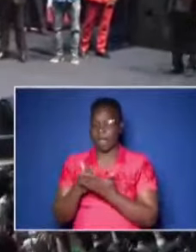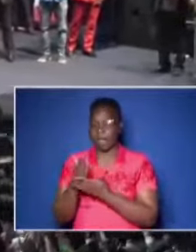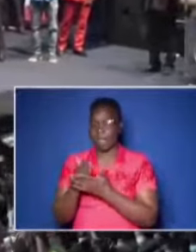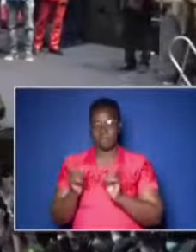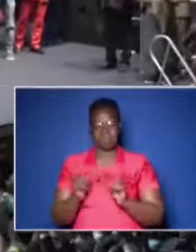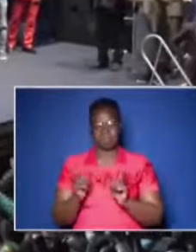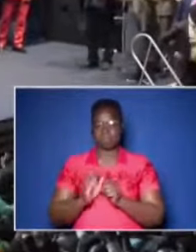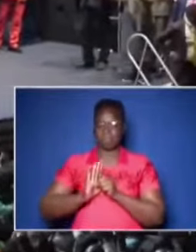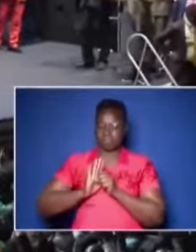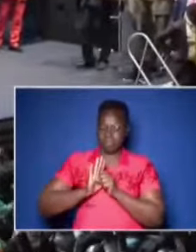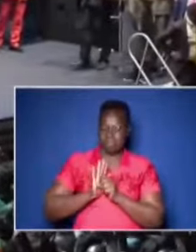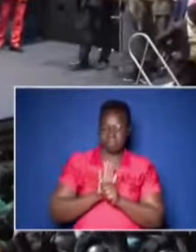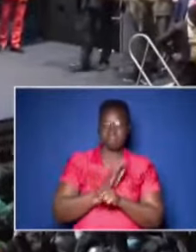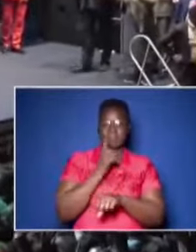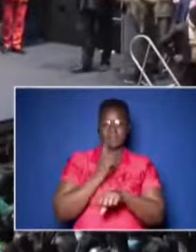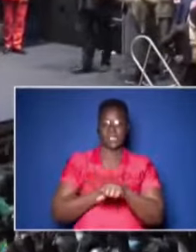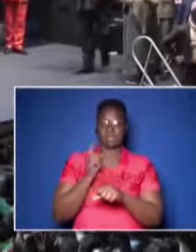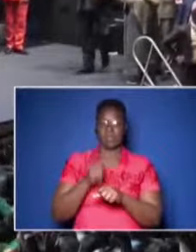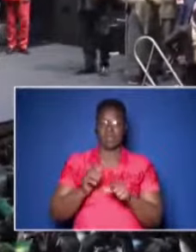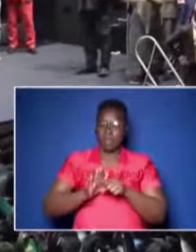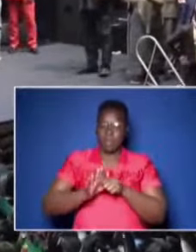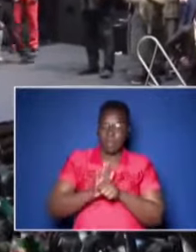commitment total